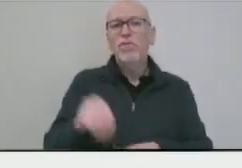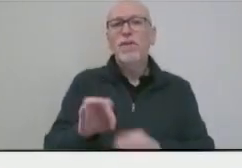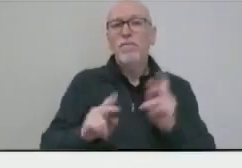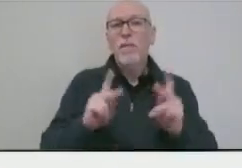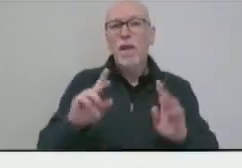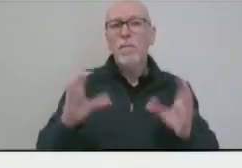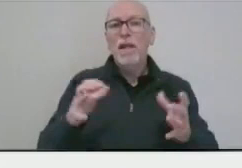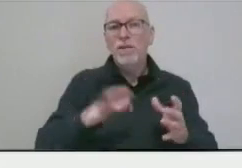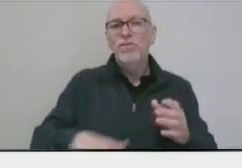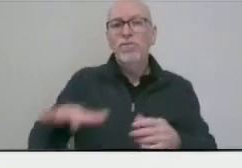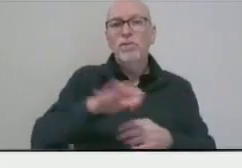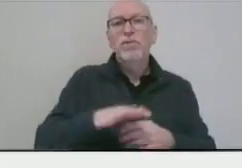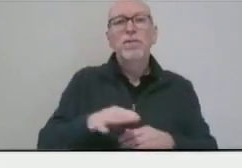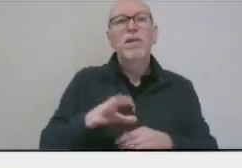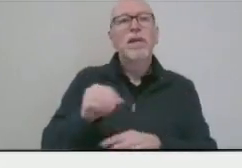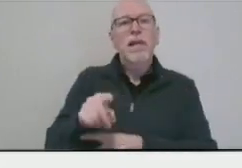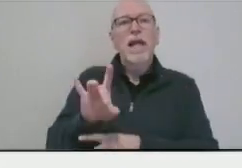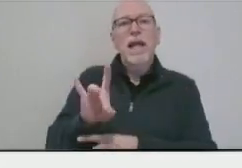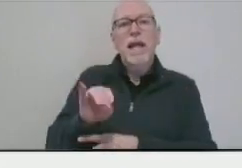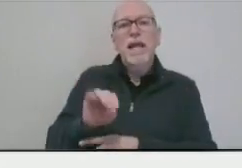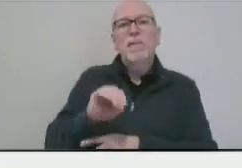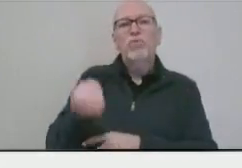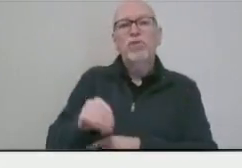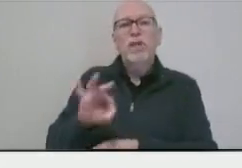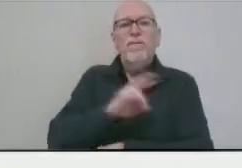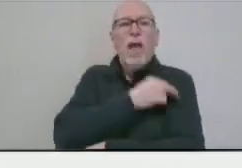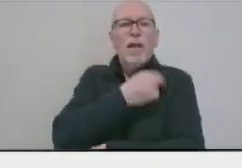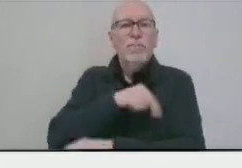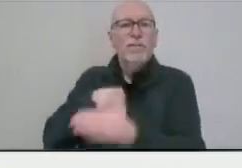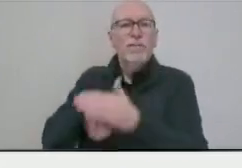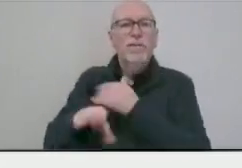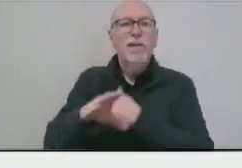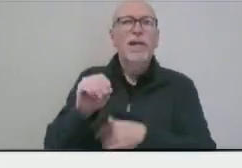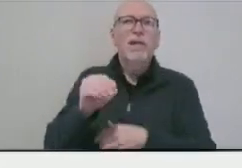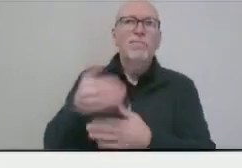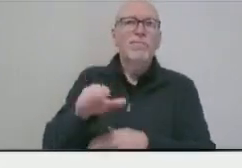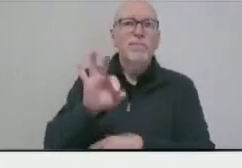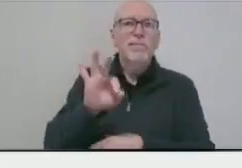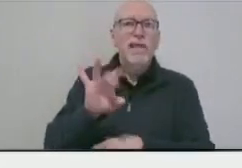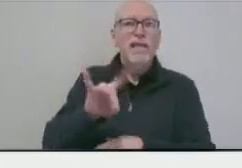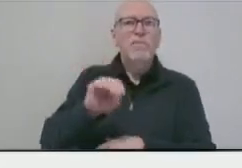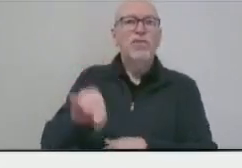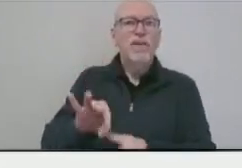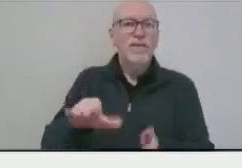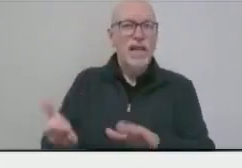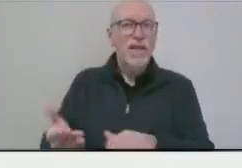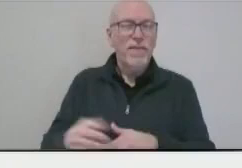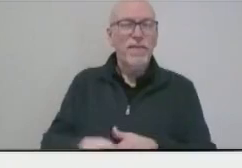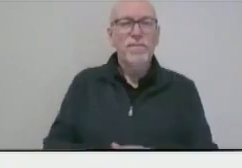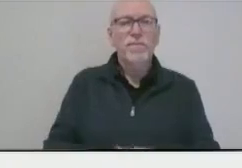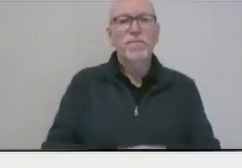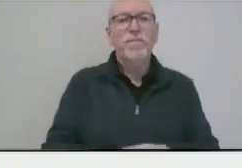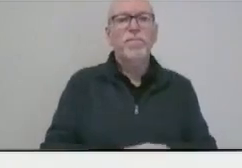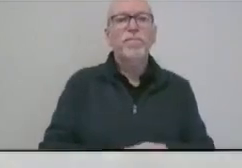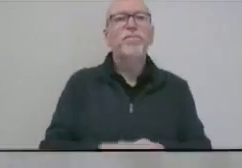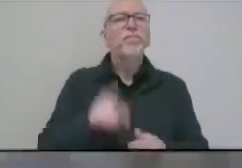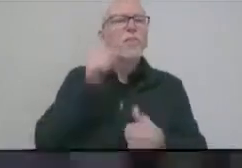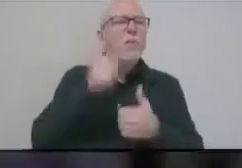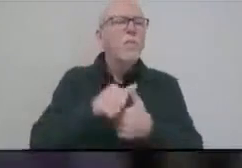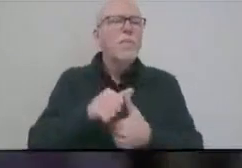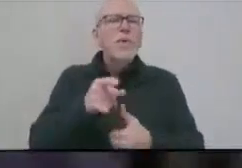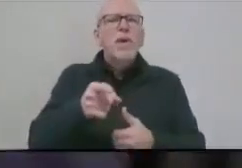population, but accounts for 80% of COVID hospitalizations and nearly 98% of our deaths. Remember that there are